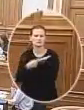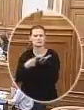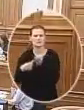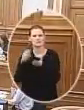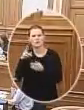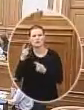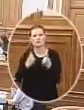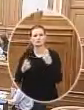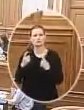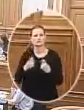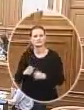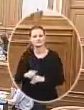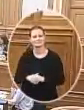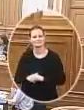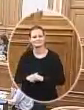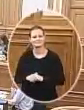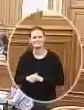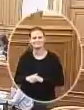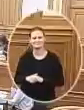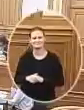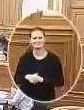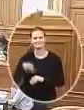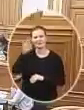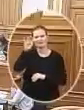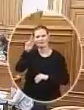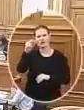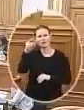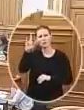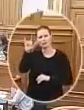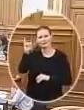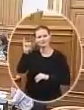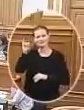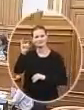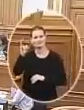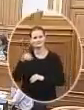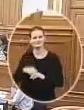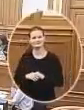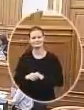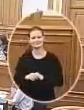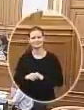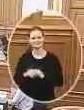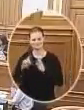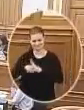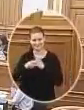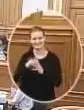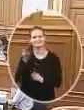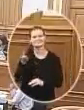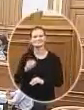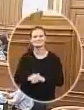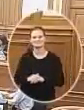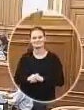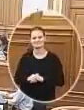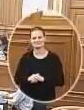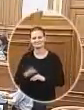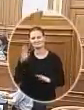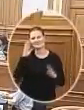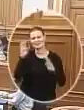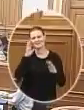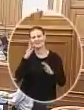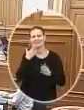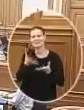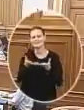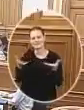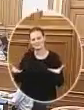question. Deputy Director Faguli, shall begin. Hi, thank you very